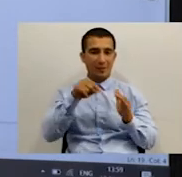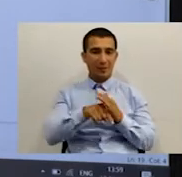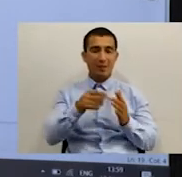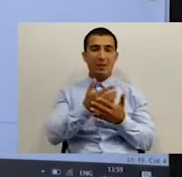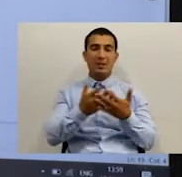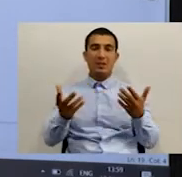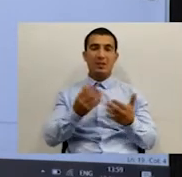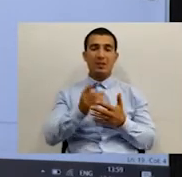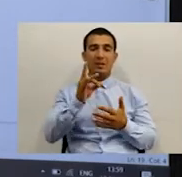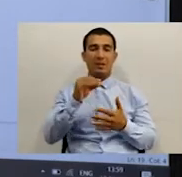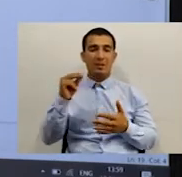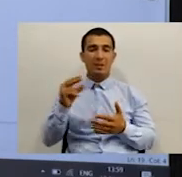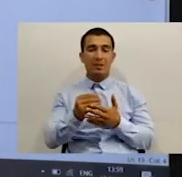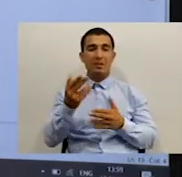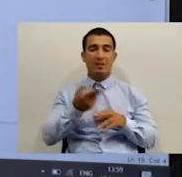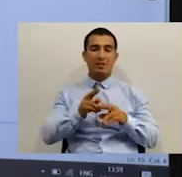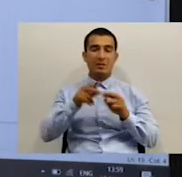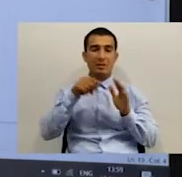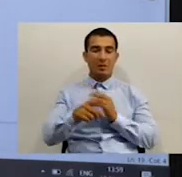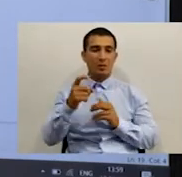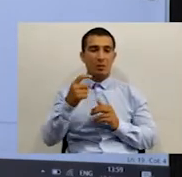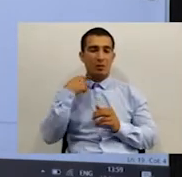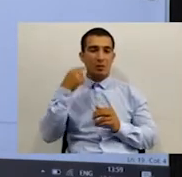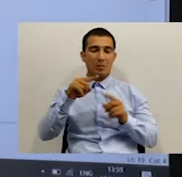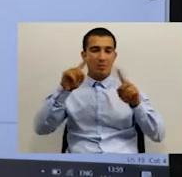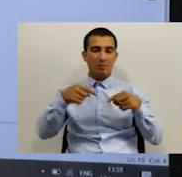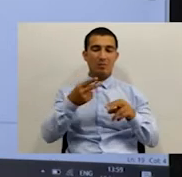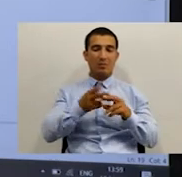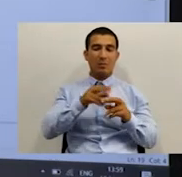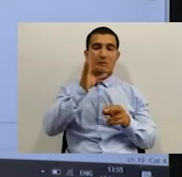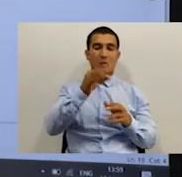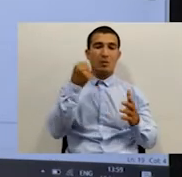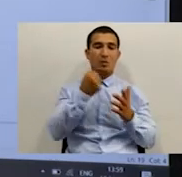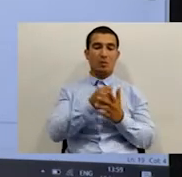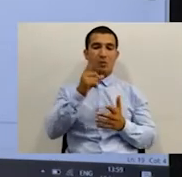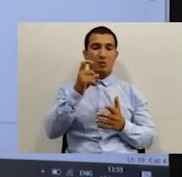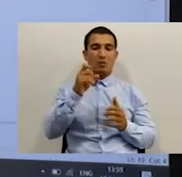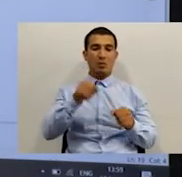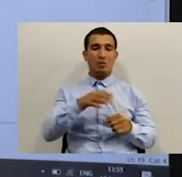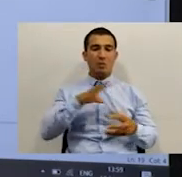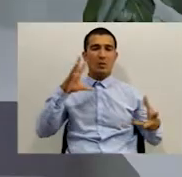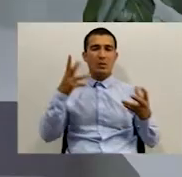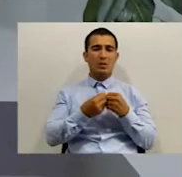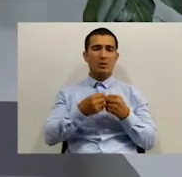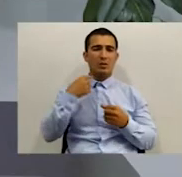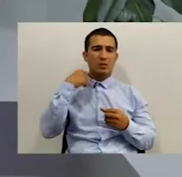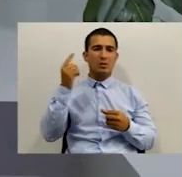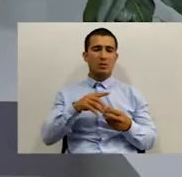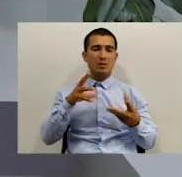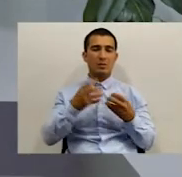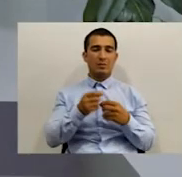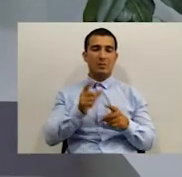bu ichida degani, range esa range qavs ichida 100 degani bu 0 dan 100 gacha